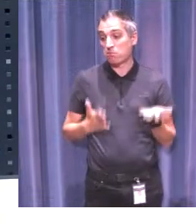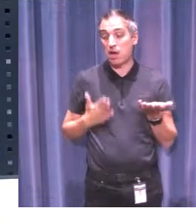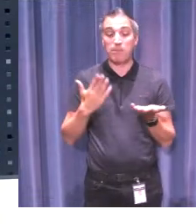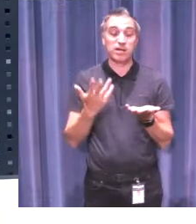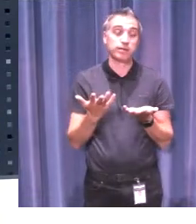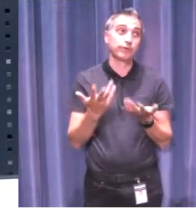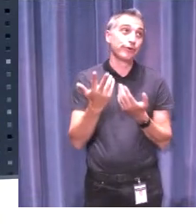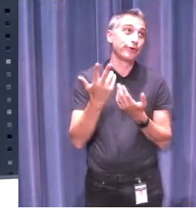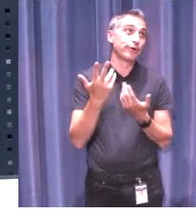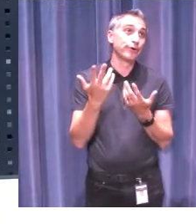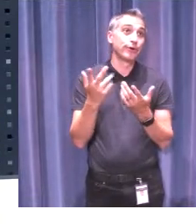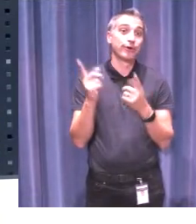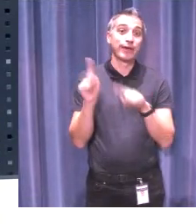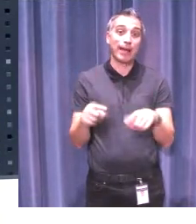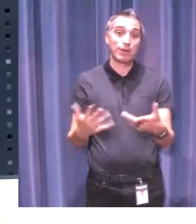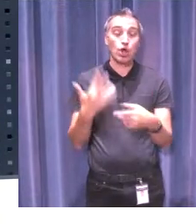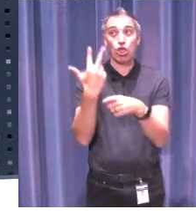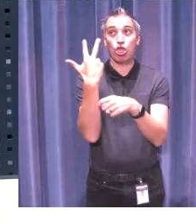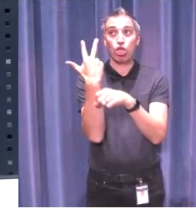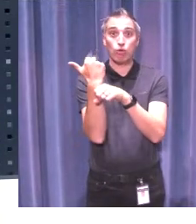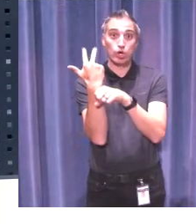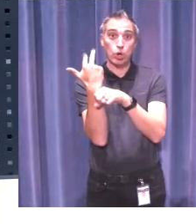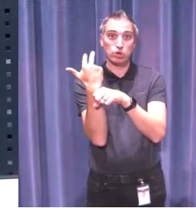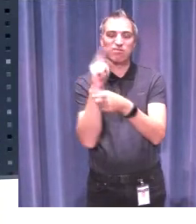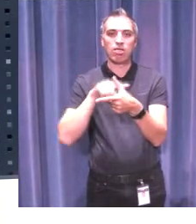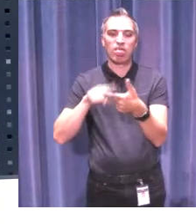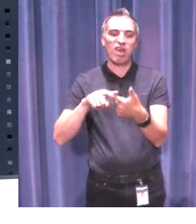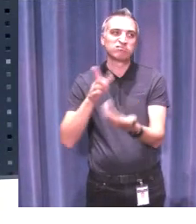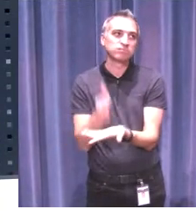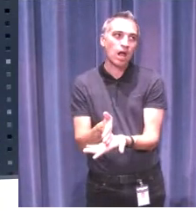years ago, stopped,